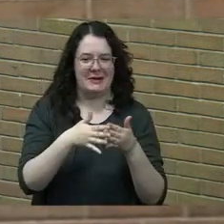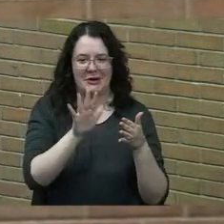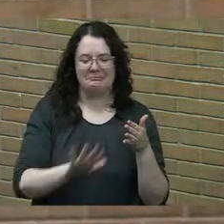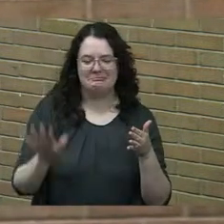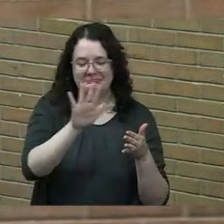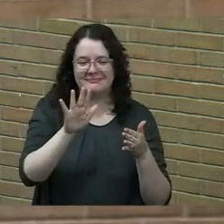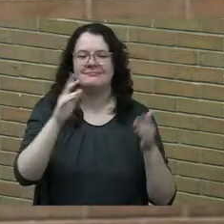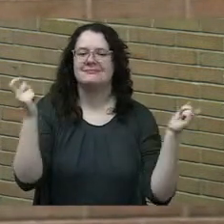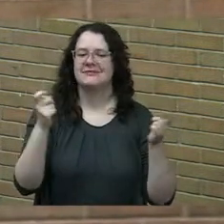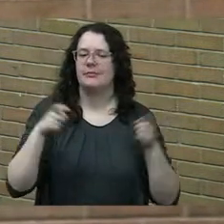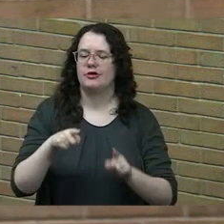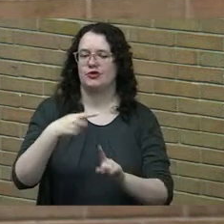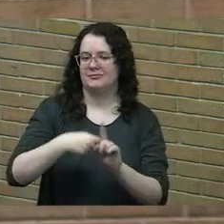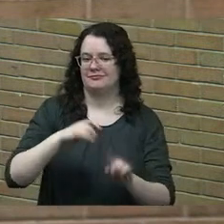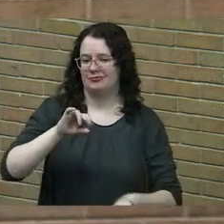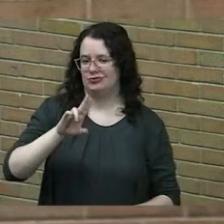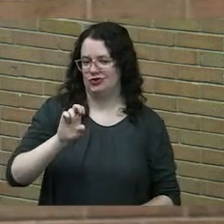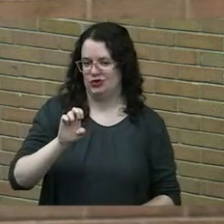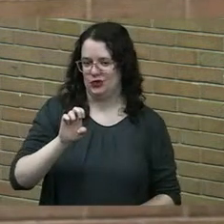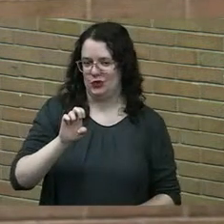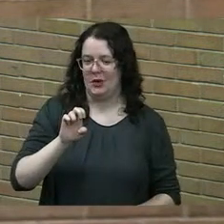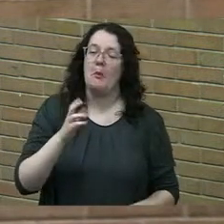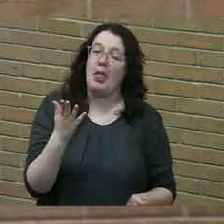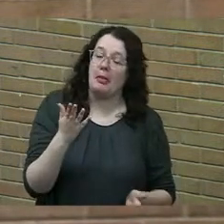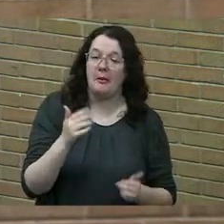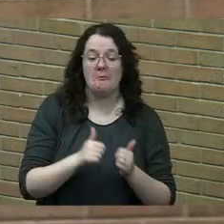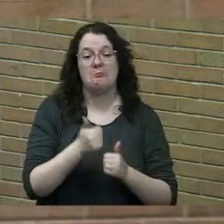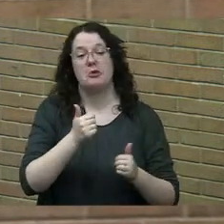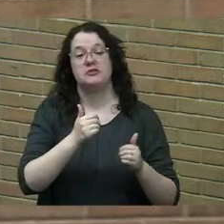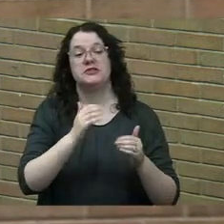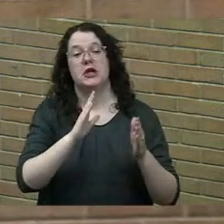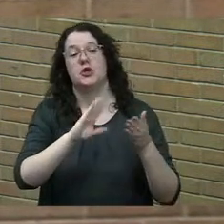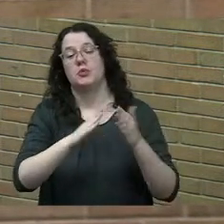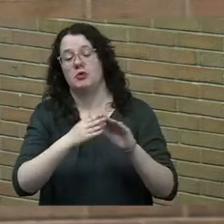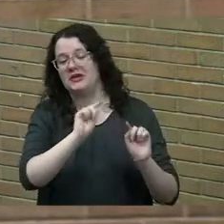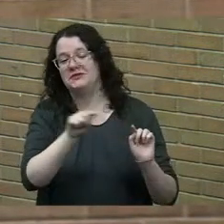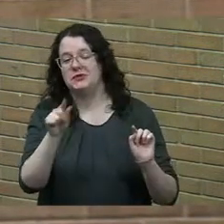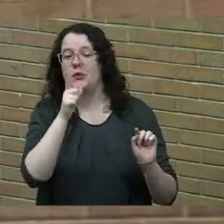June, at least in most communities that celebrate Pride.